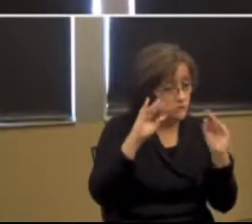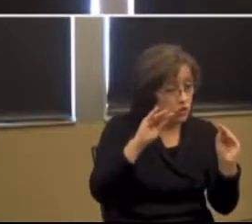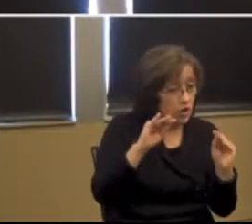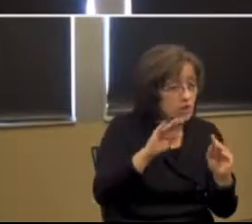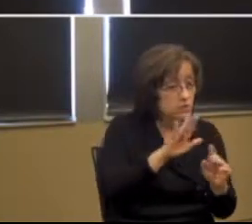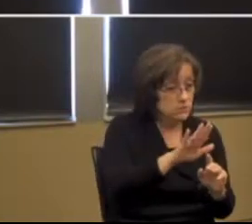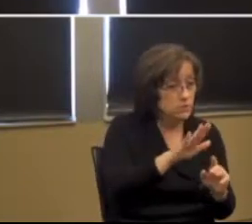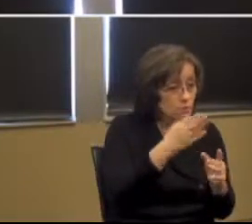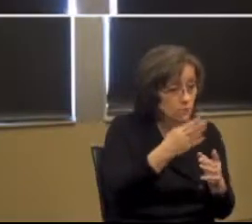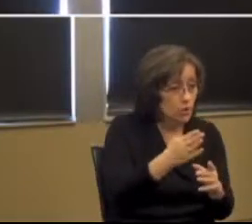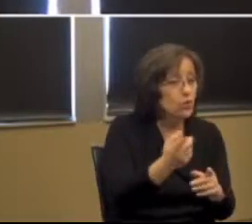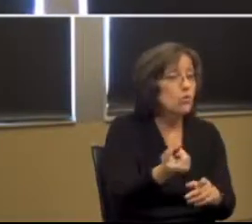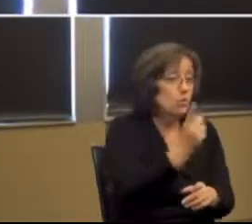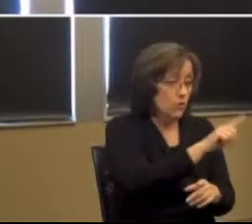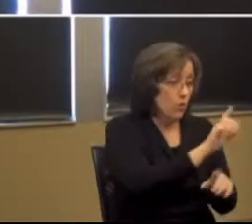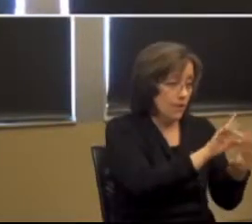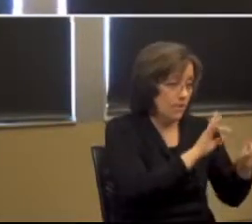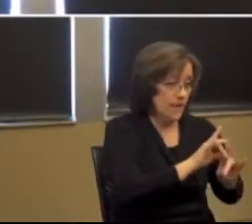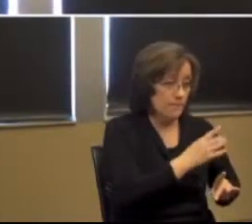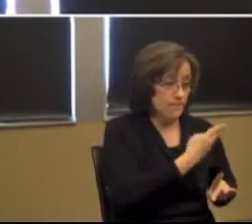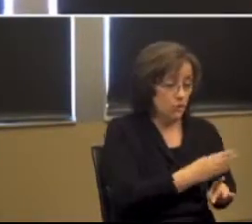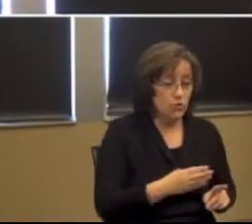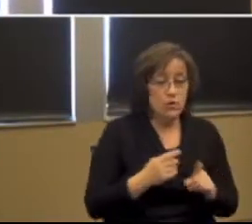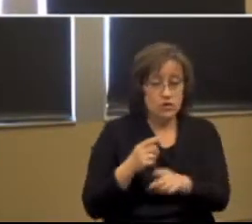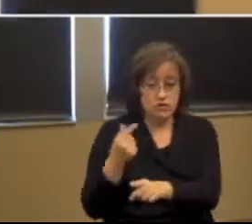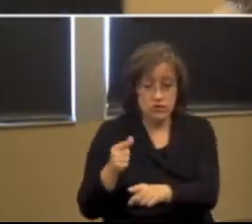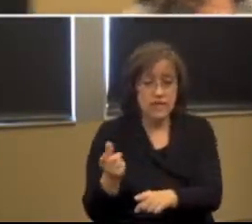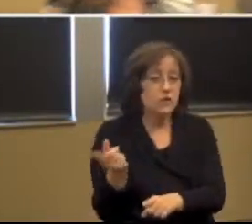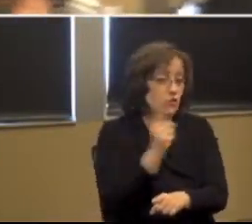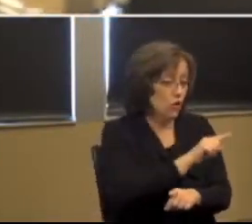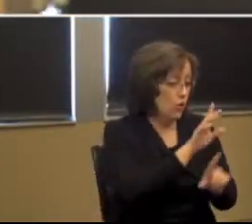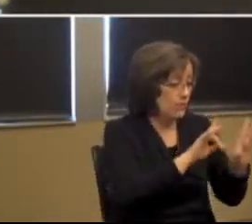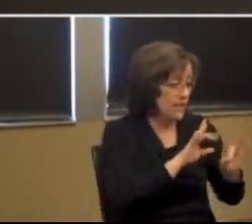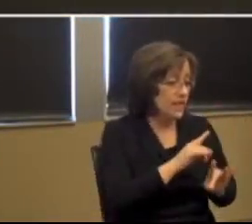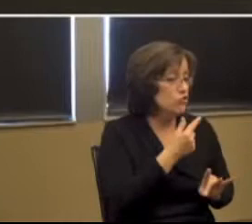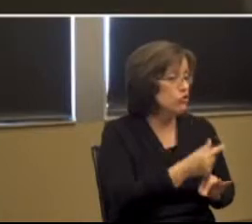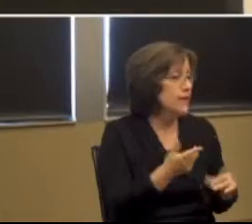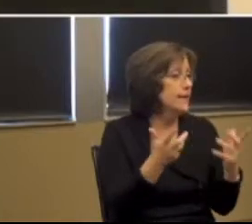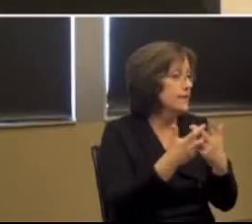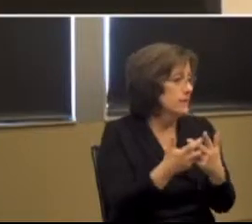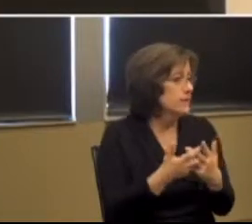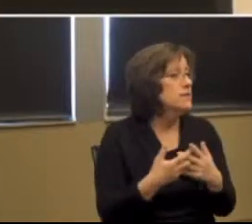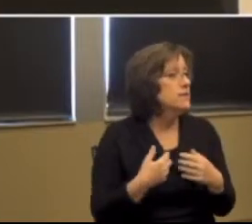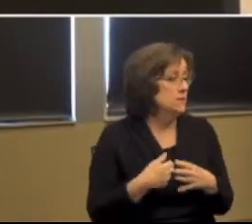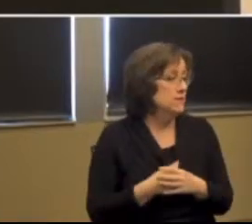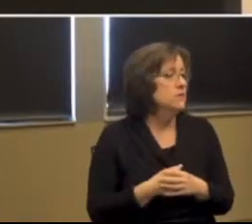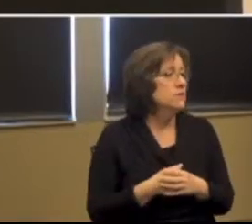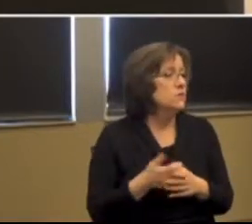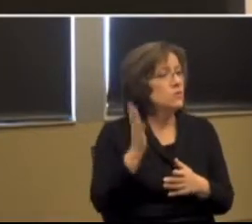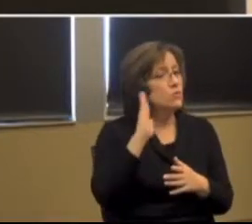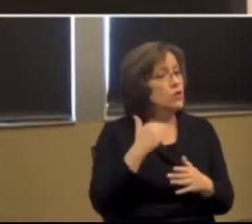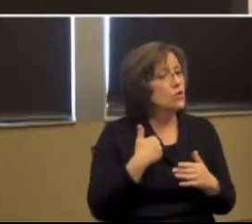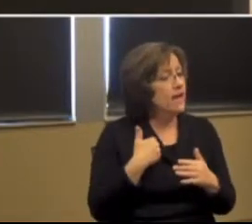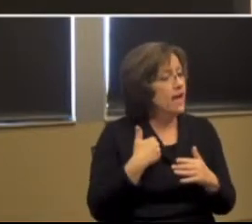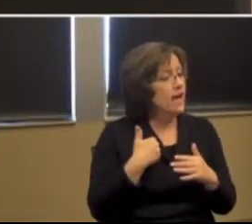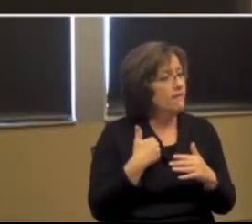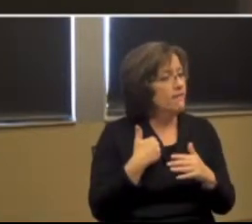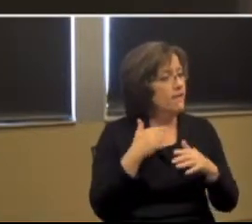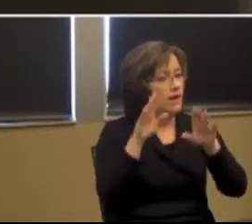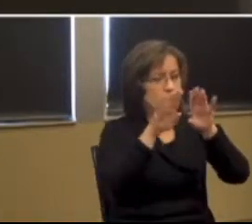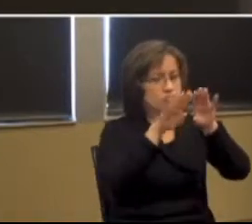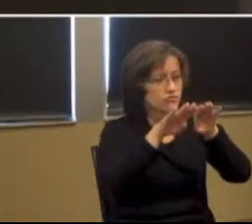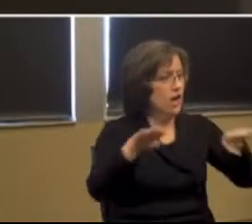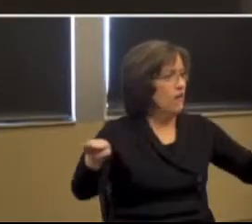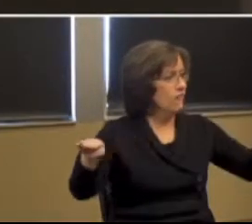that those are the activities that they would go and select. And we used to just have a whole shelf with